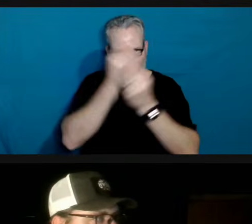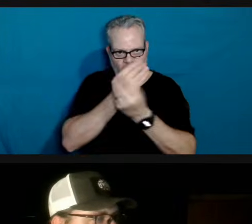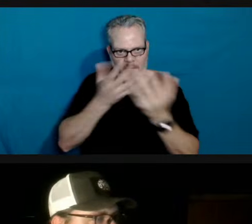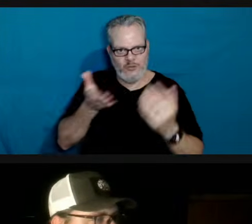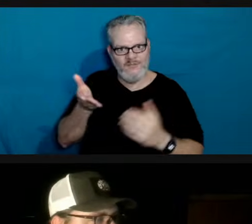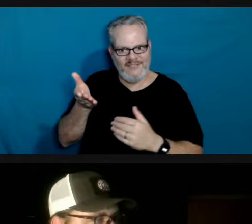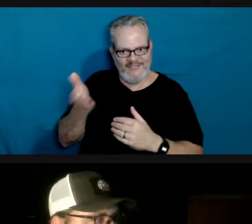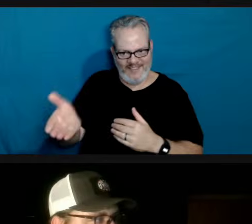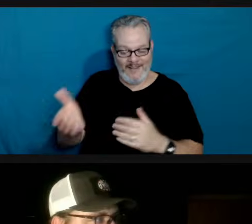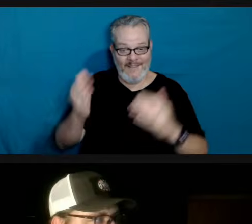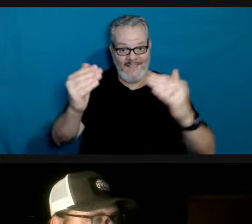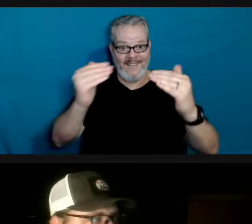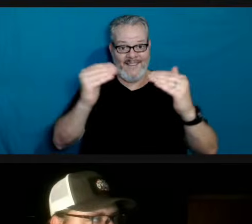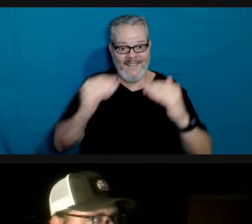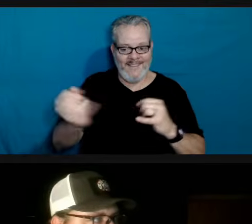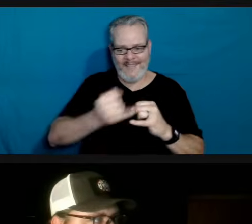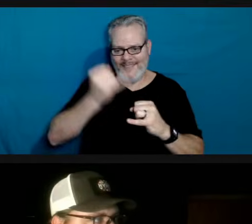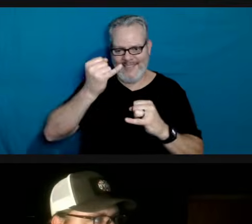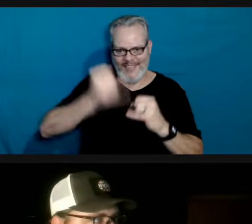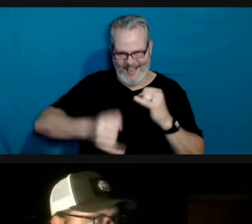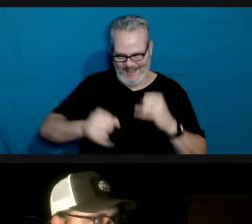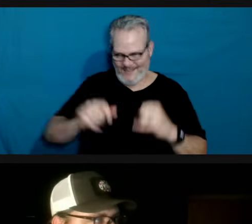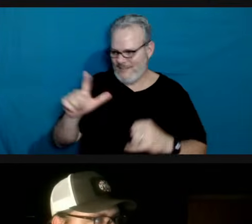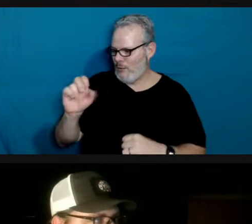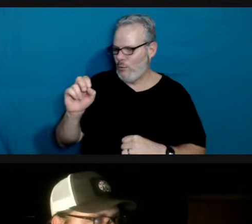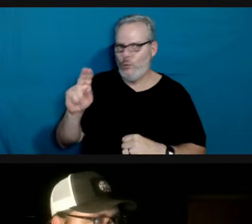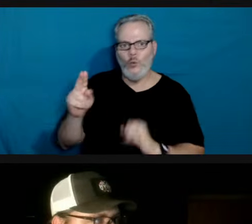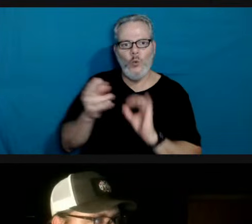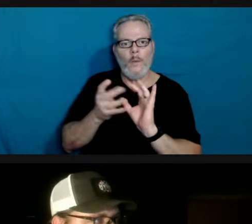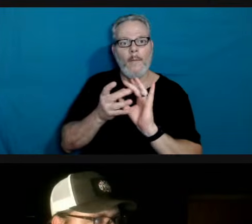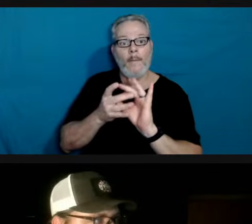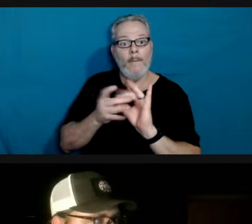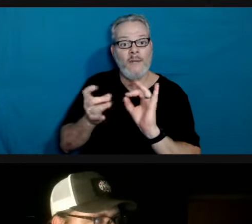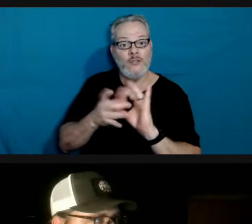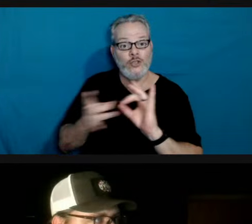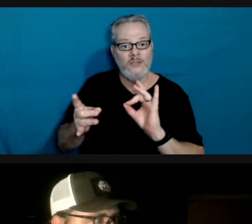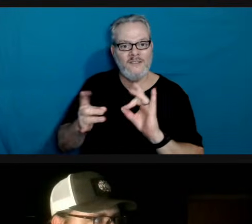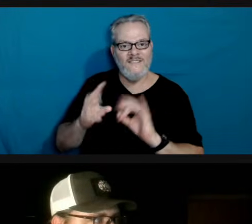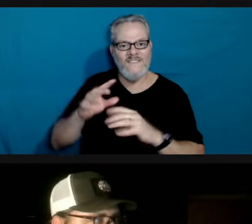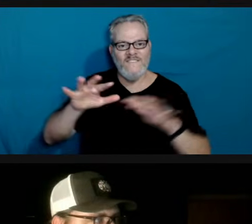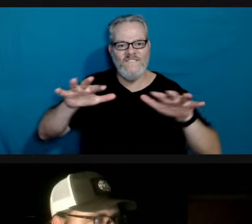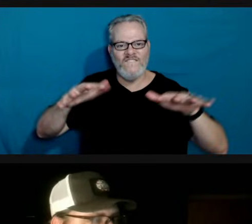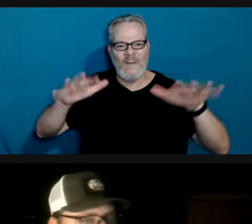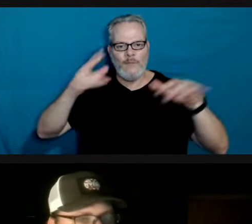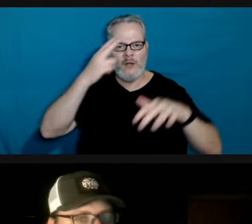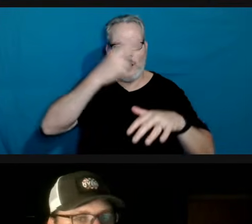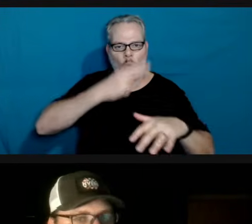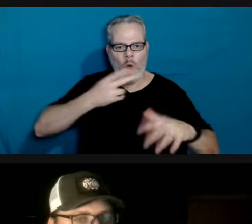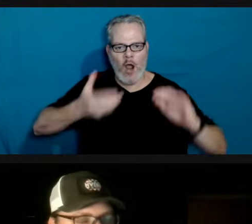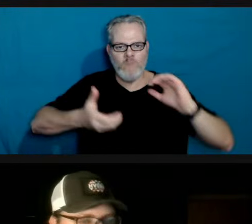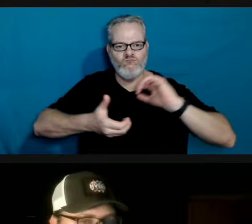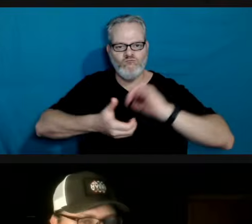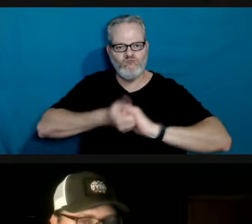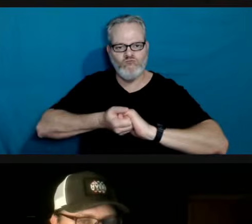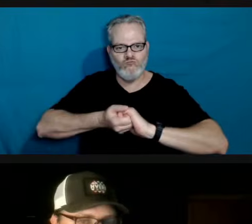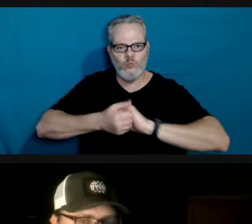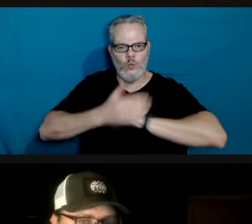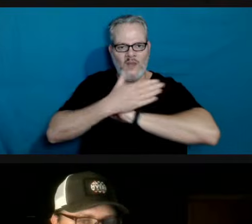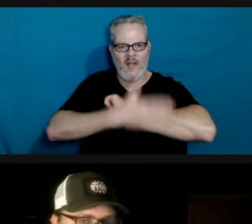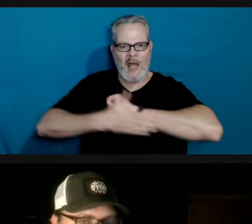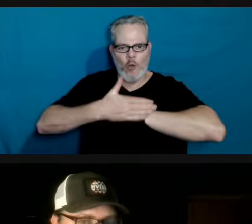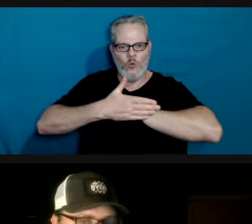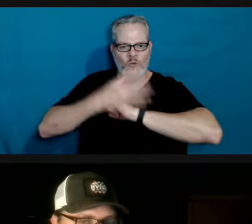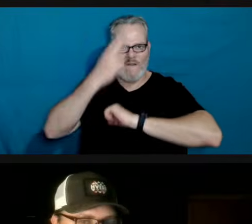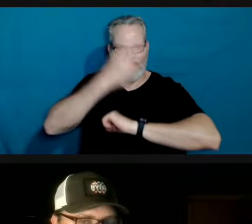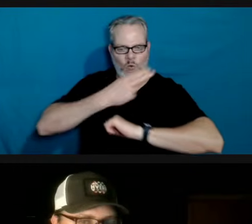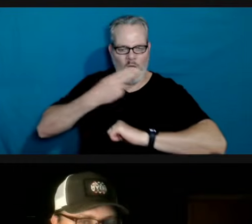And then lastly, Lou mentioned it, but Vibrant Hawaii is working with County of Hawaii to do requests for assistance. So if